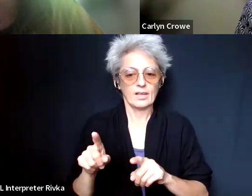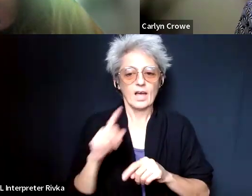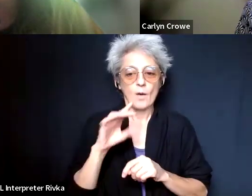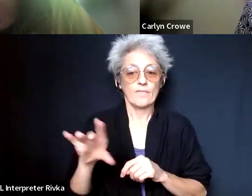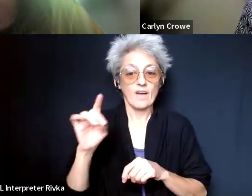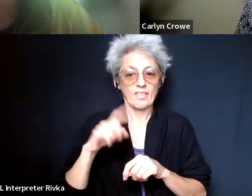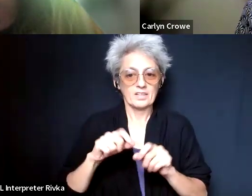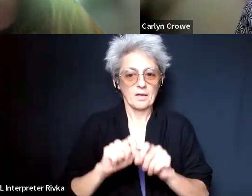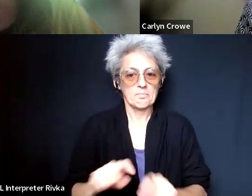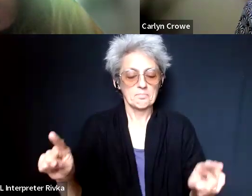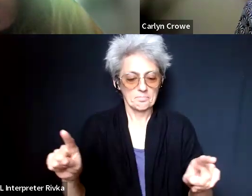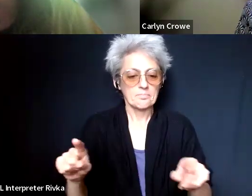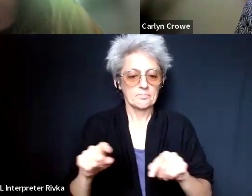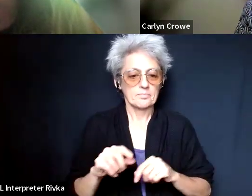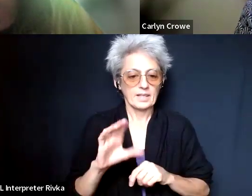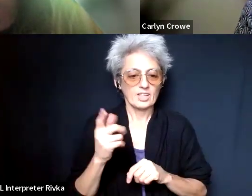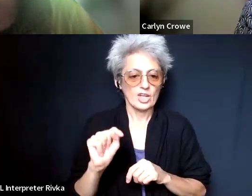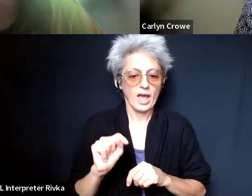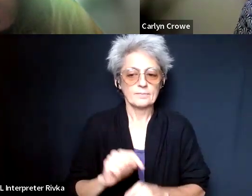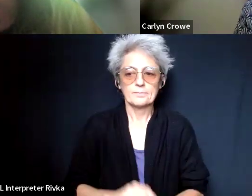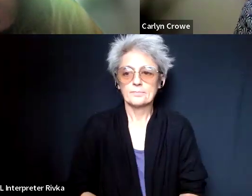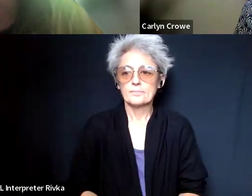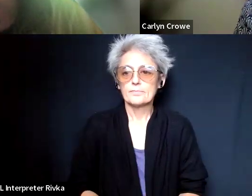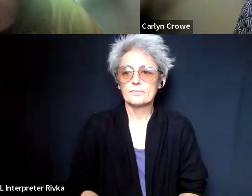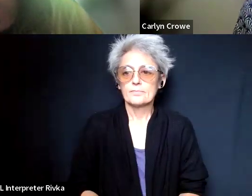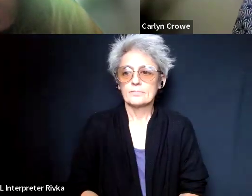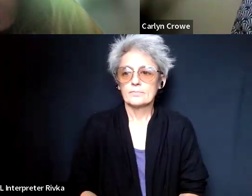chat here in a minute, so we have that one also.